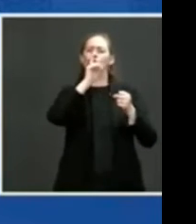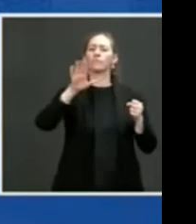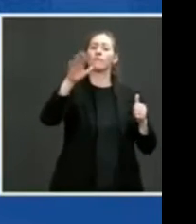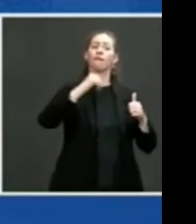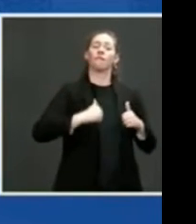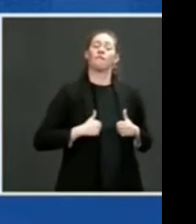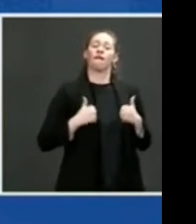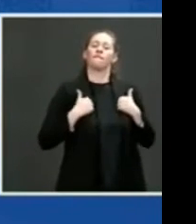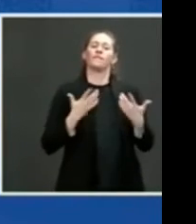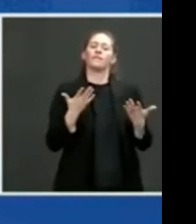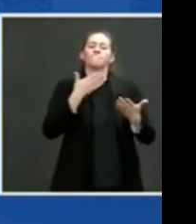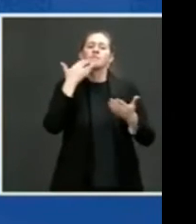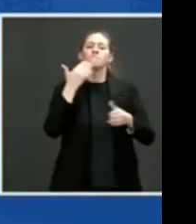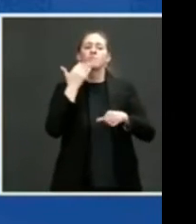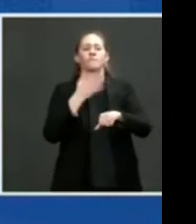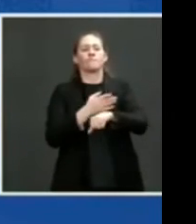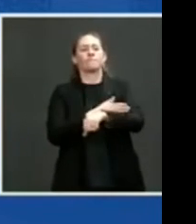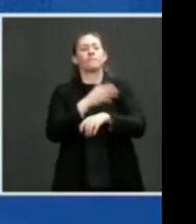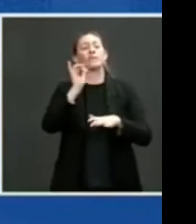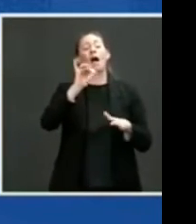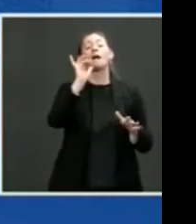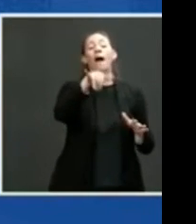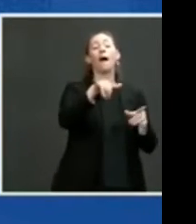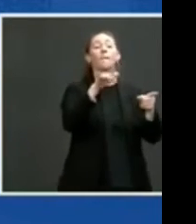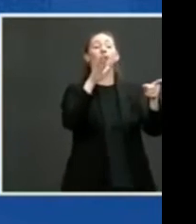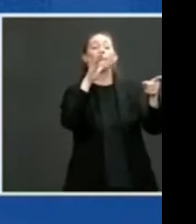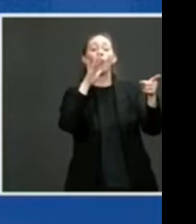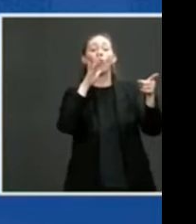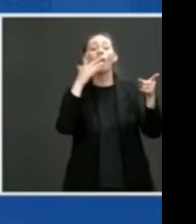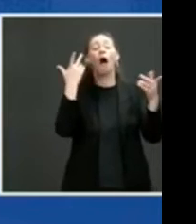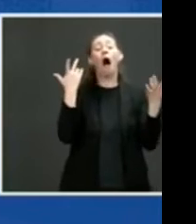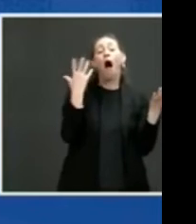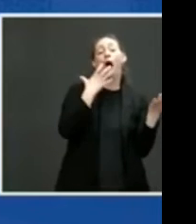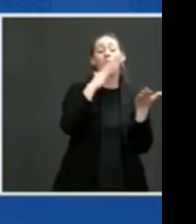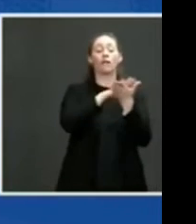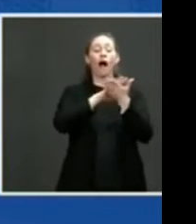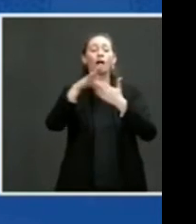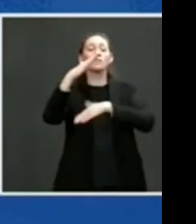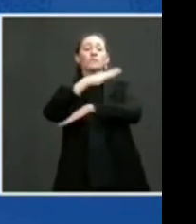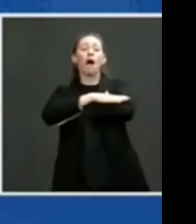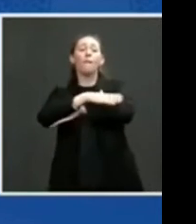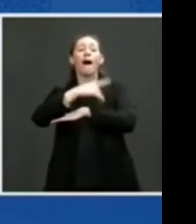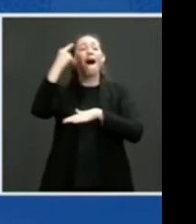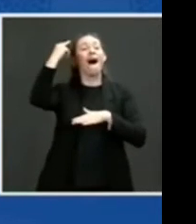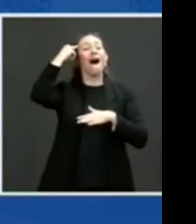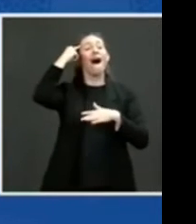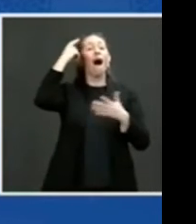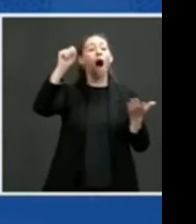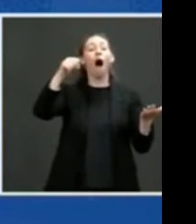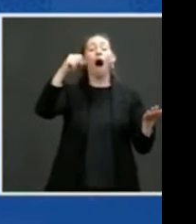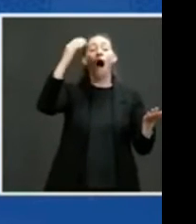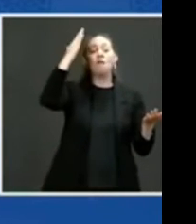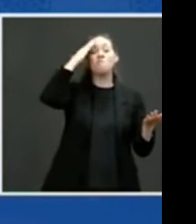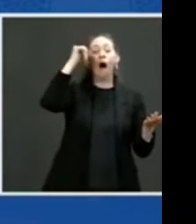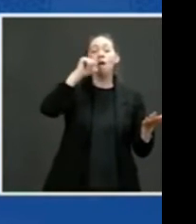around on the kitchen table and say, you know, I got a great idea. Why I'm going to make sure my